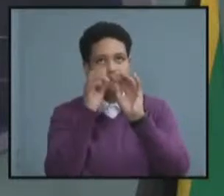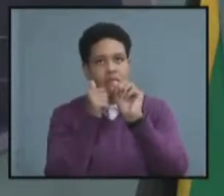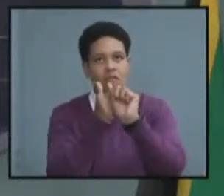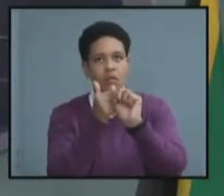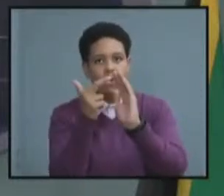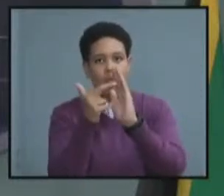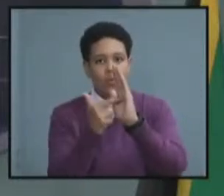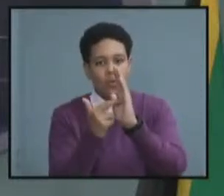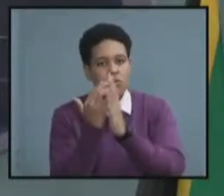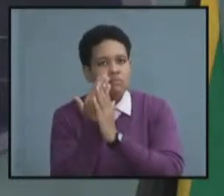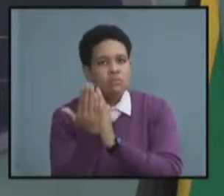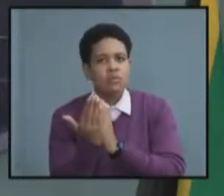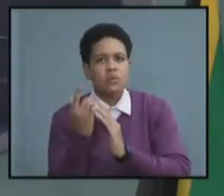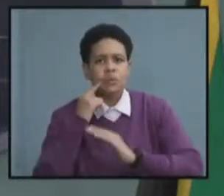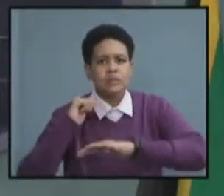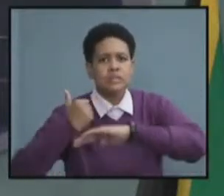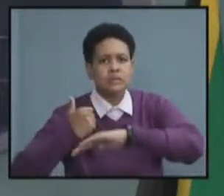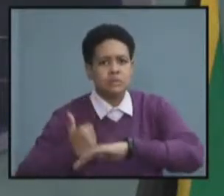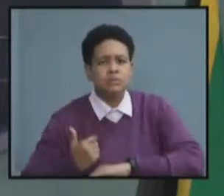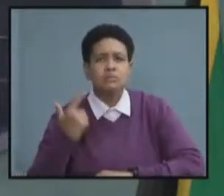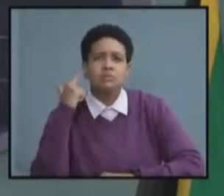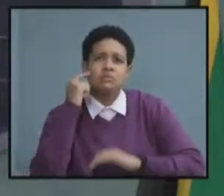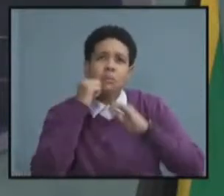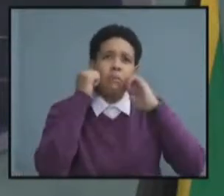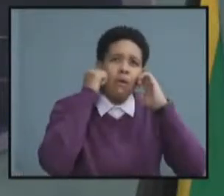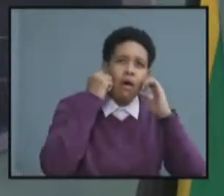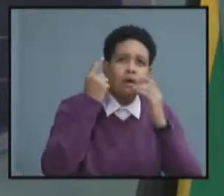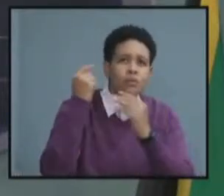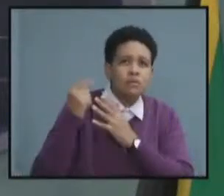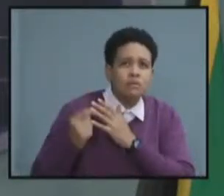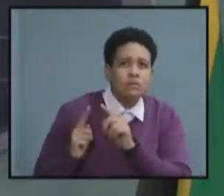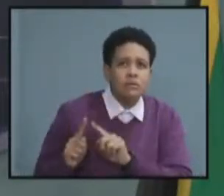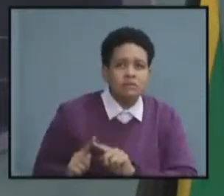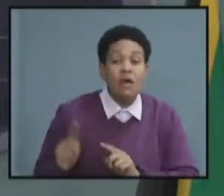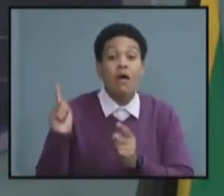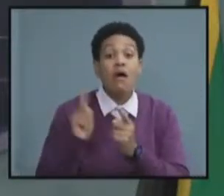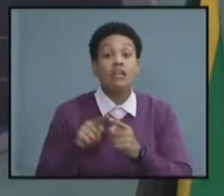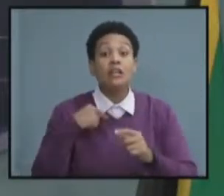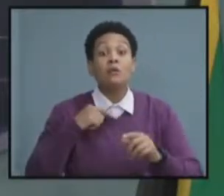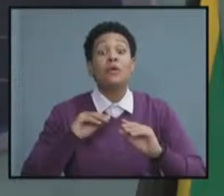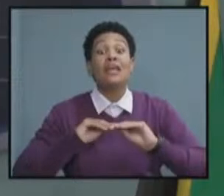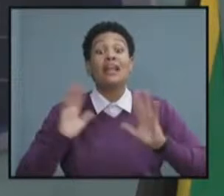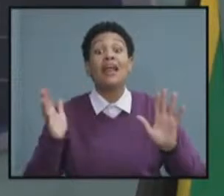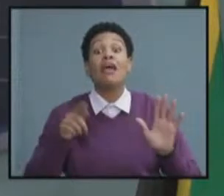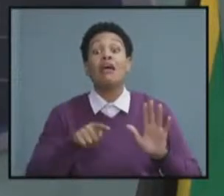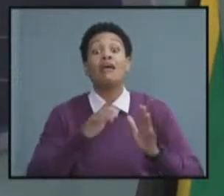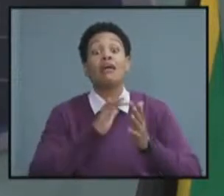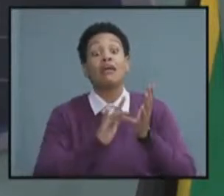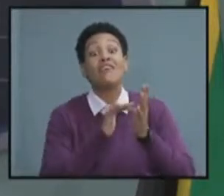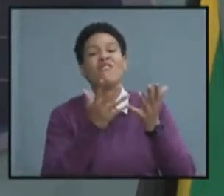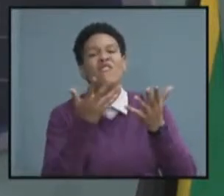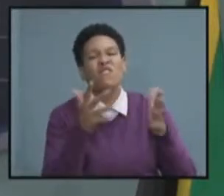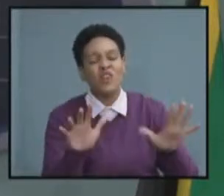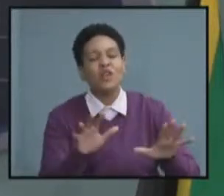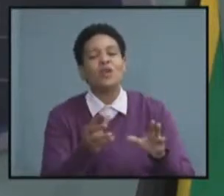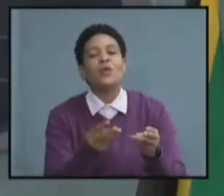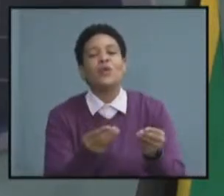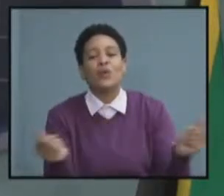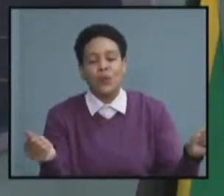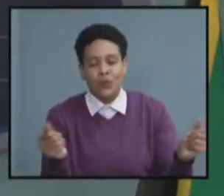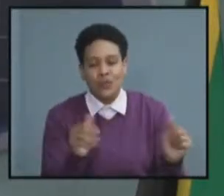until we can declare this pandemic as being over.